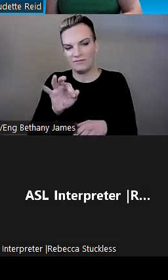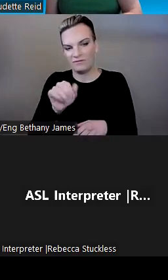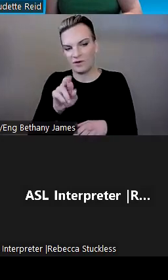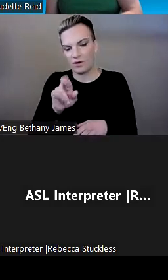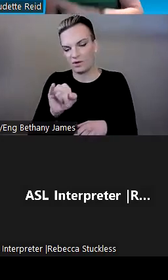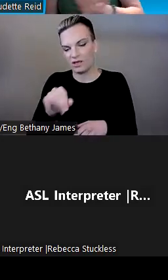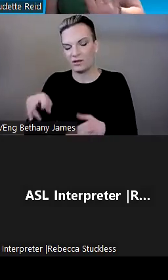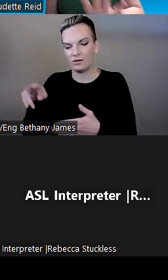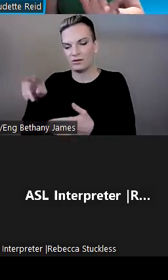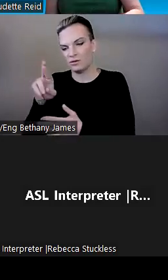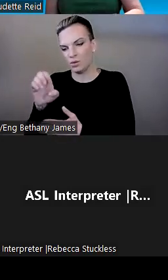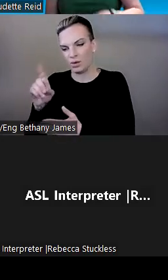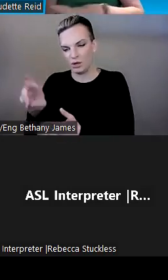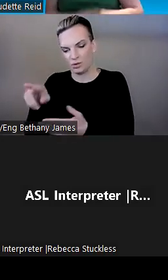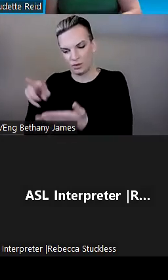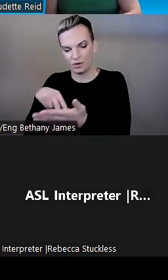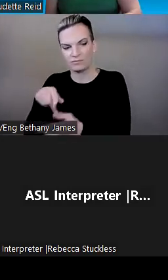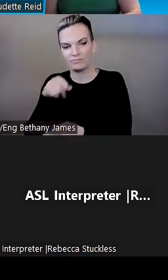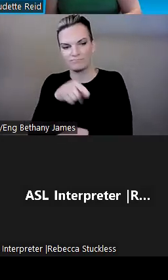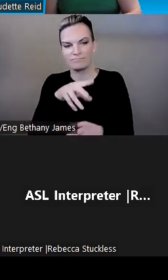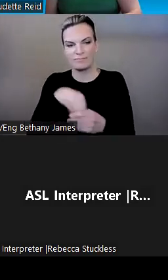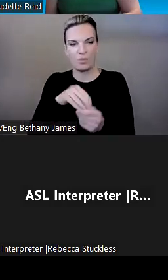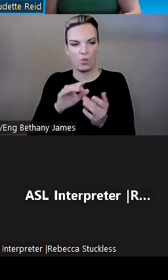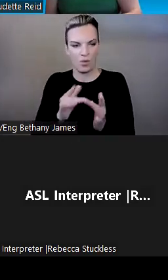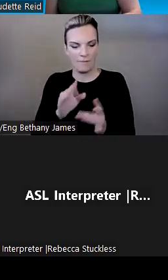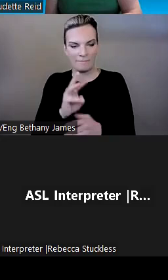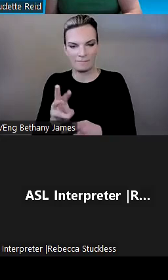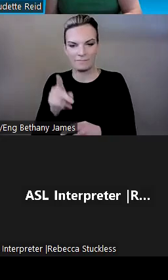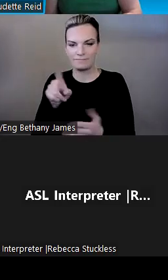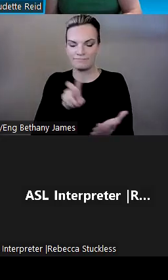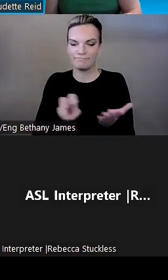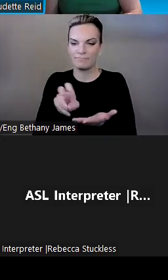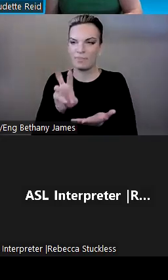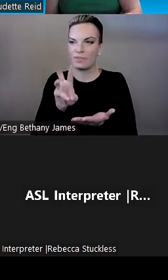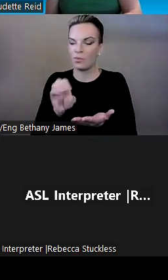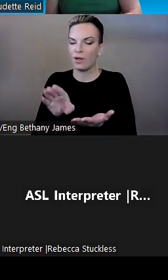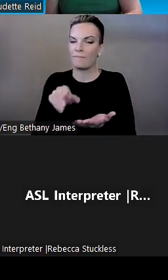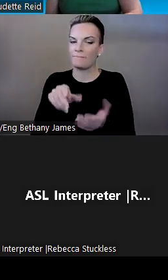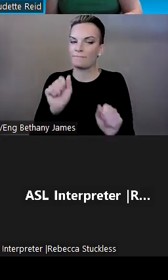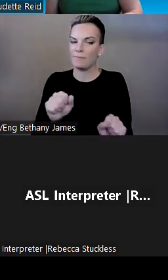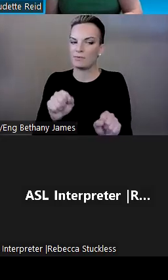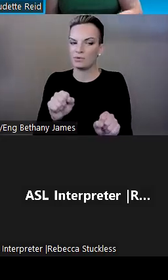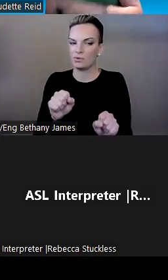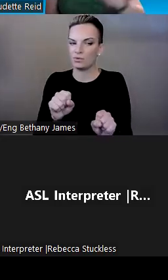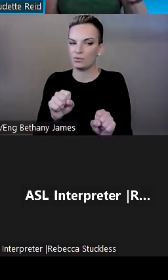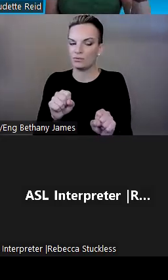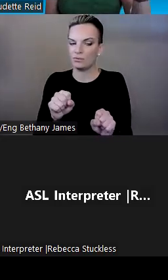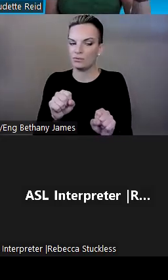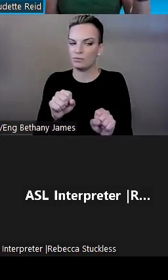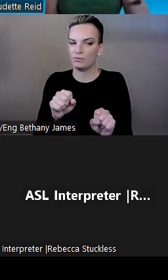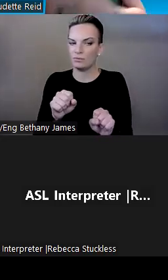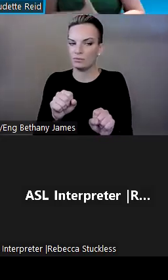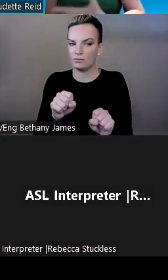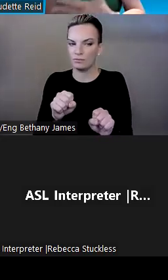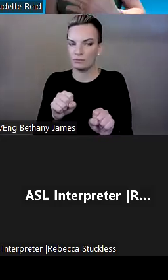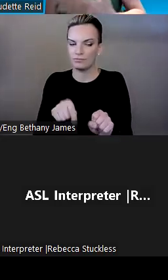within Safari for the web. When you're navigating the web, being able to have